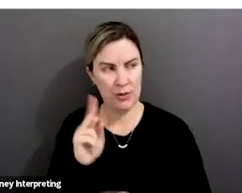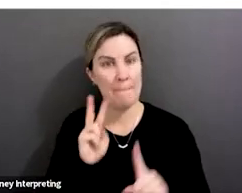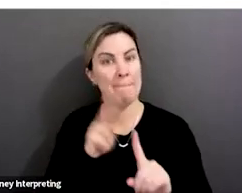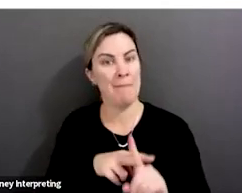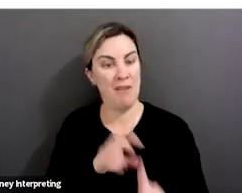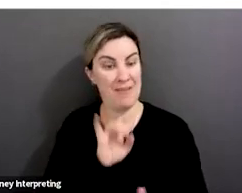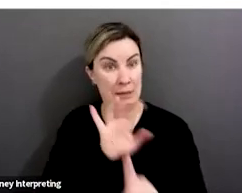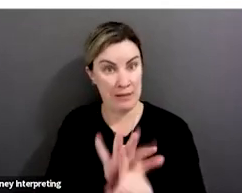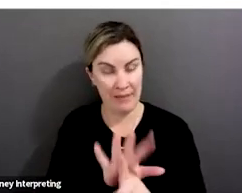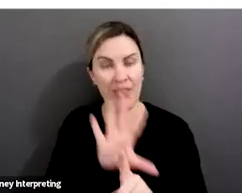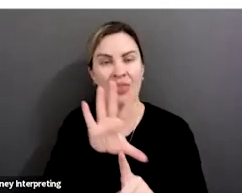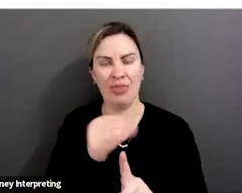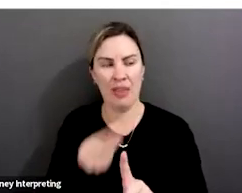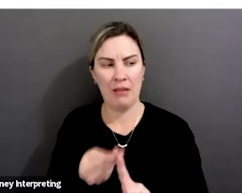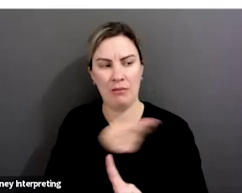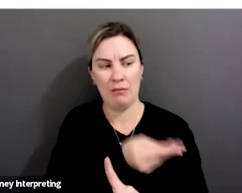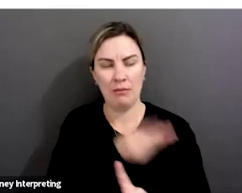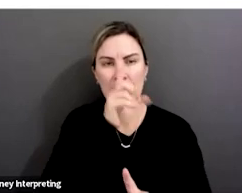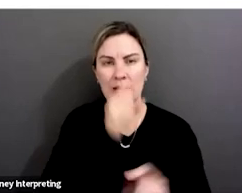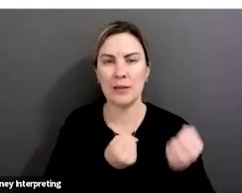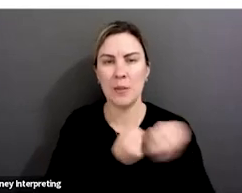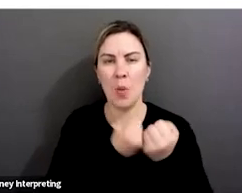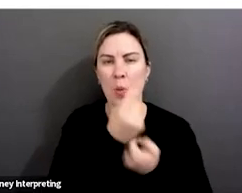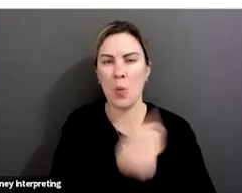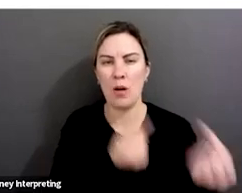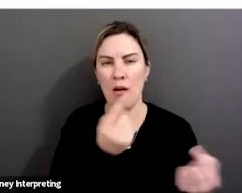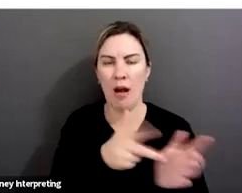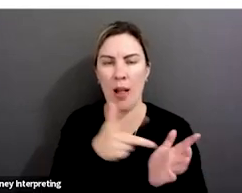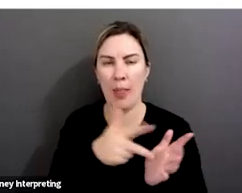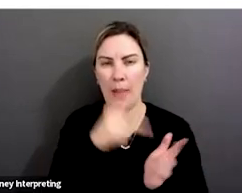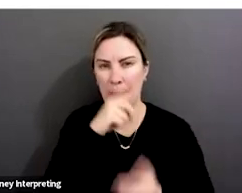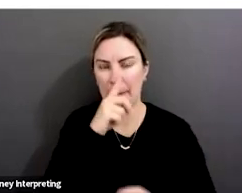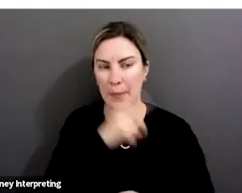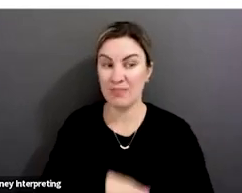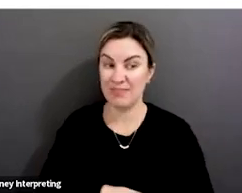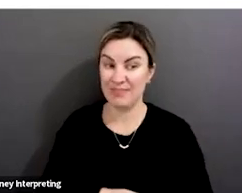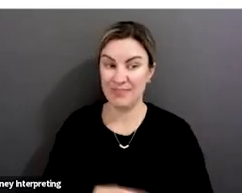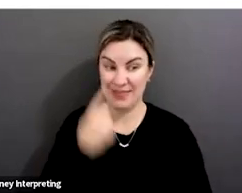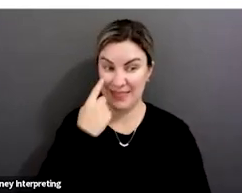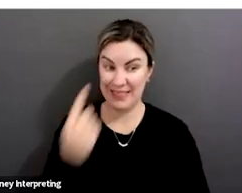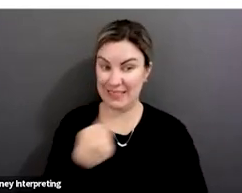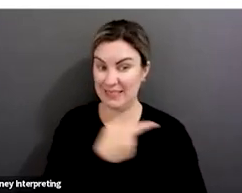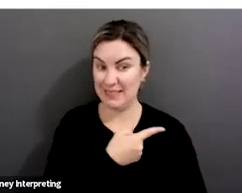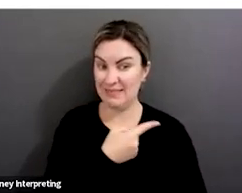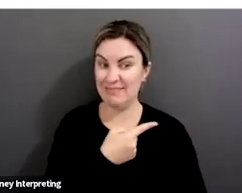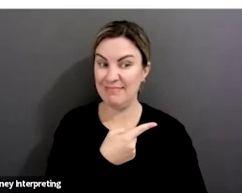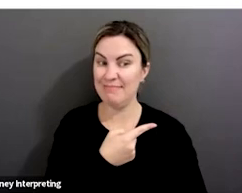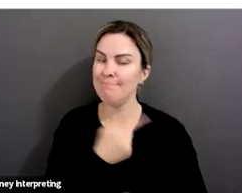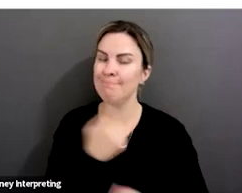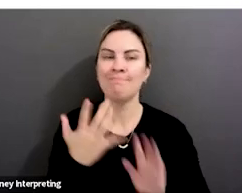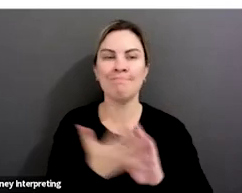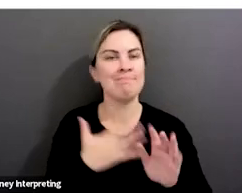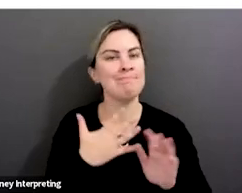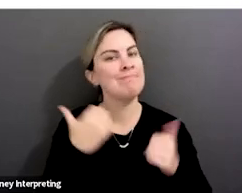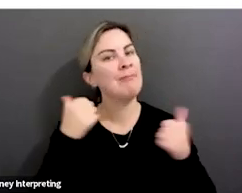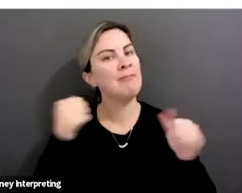their own lived experience then to then apply it to support others. And you can see on the screen there, our findings show that we're hitting the nail